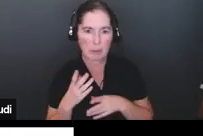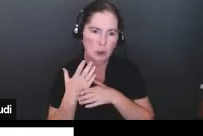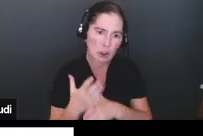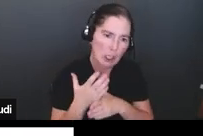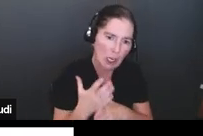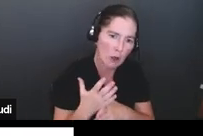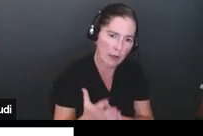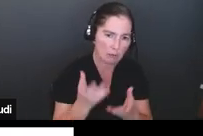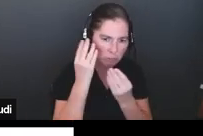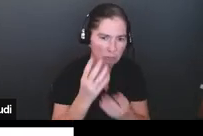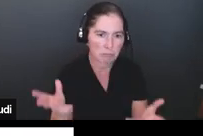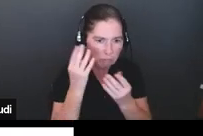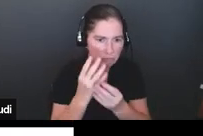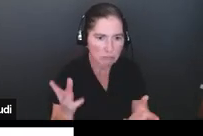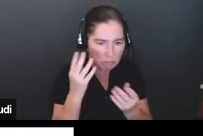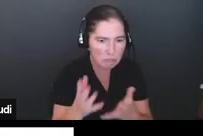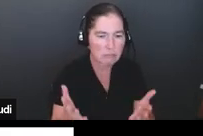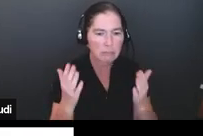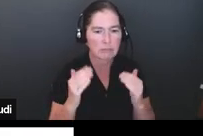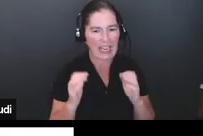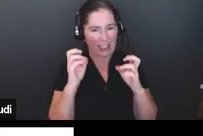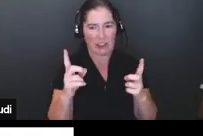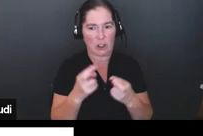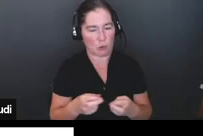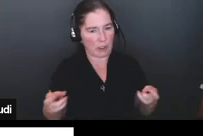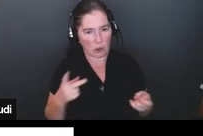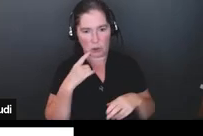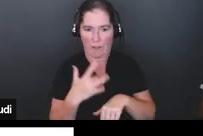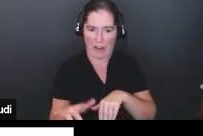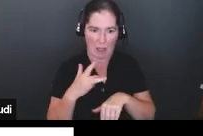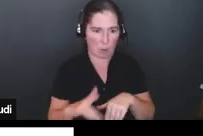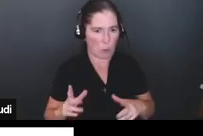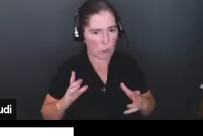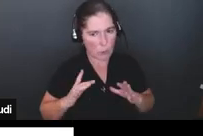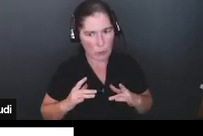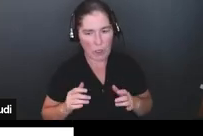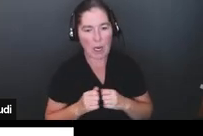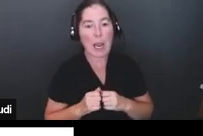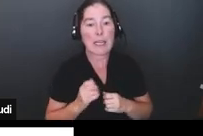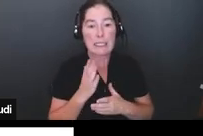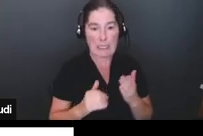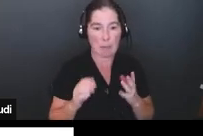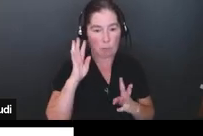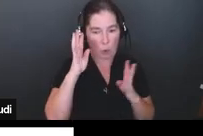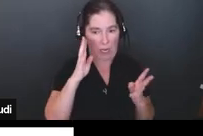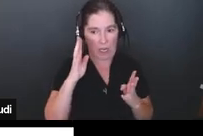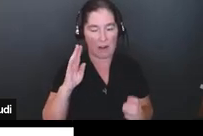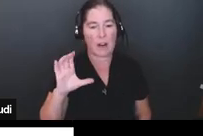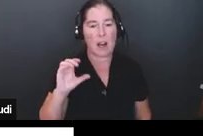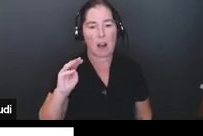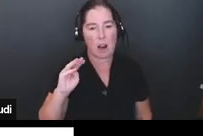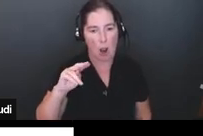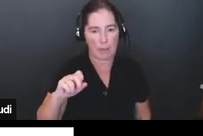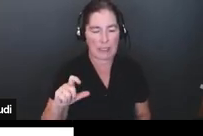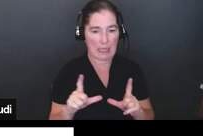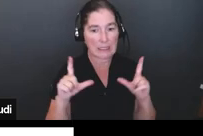OER open educational resources that have been made available at some Creative Commons licensing. But there's great opportunities for